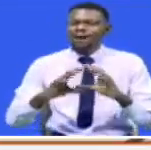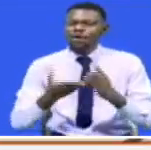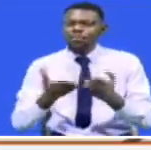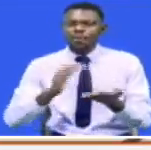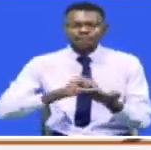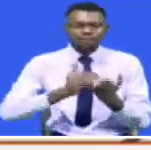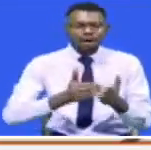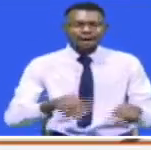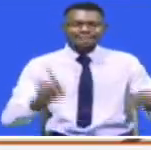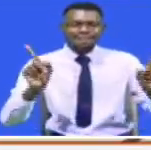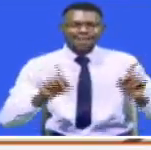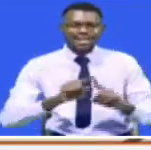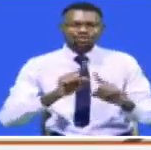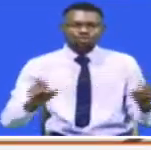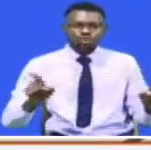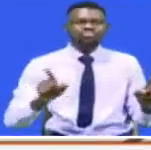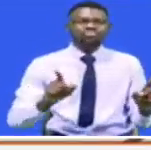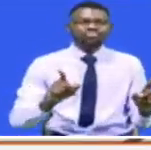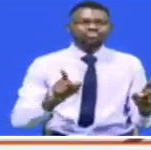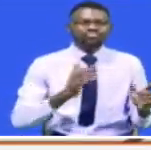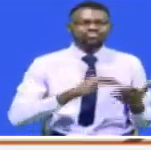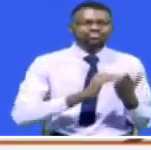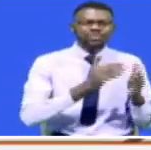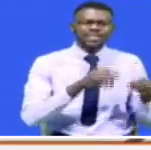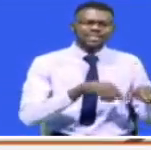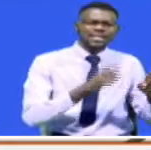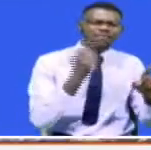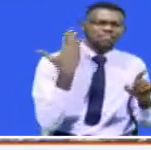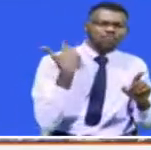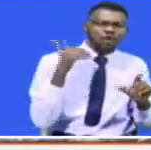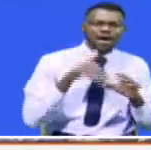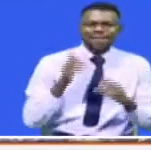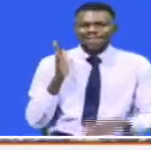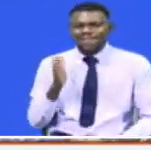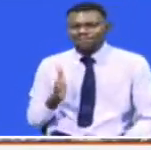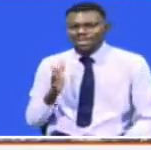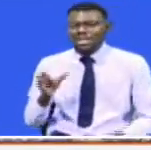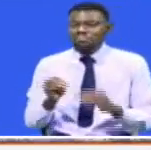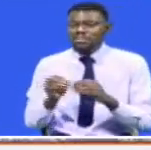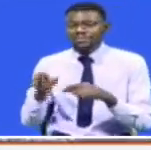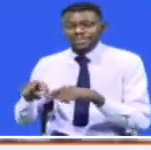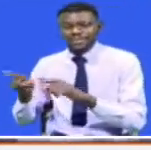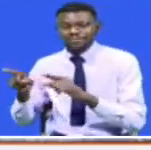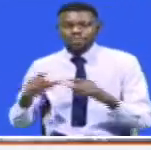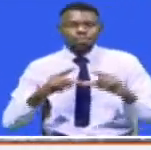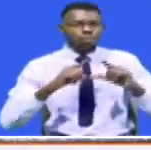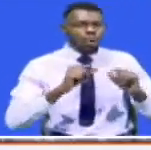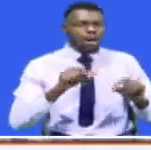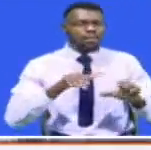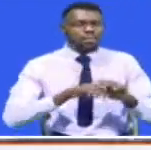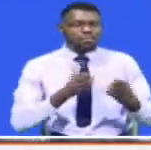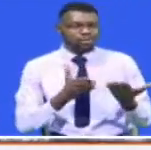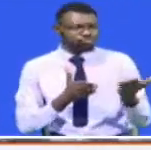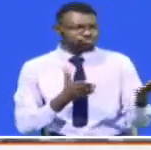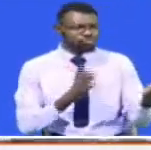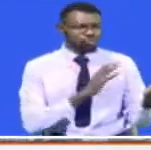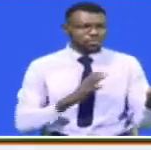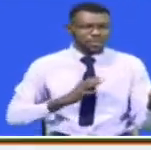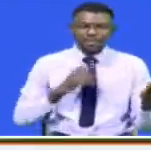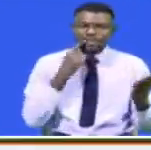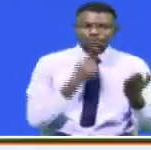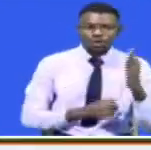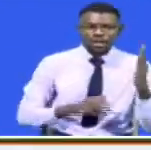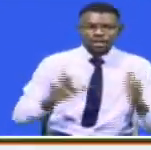while undergoing an induction meeting in Naivasha. He told the Jackson Mandago-led committee that KEMSA board was not in control